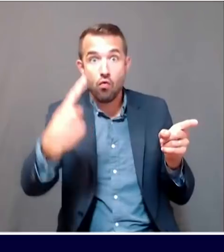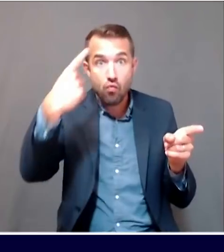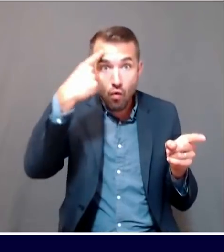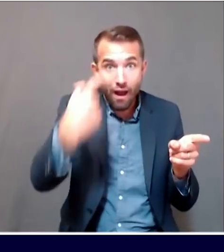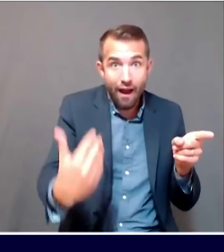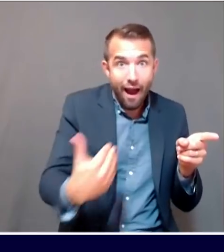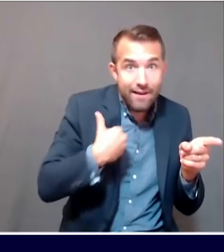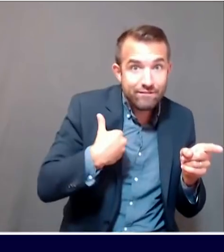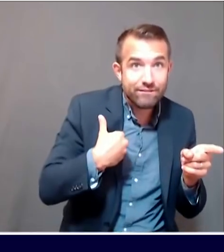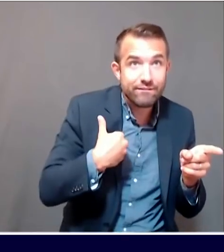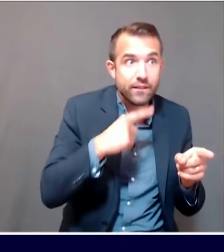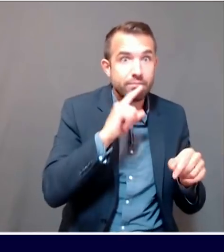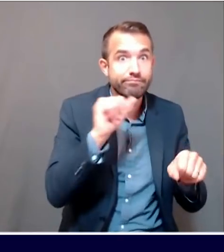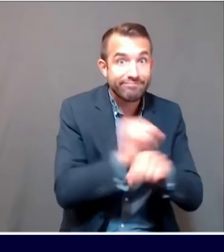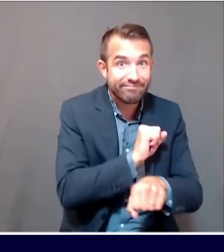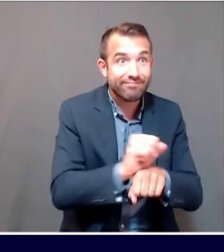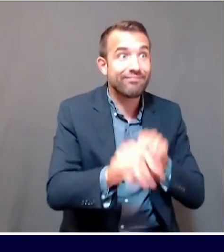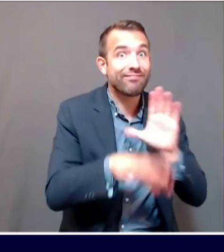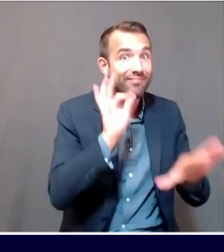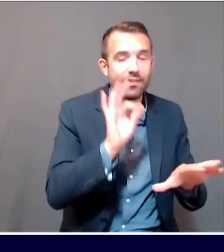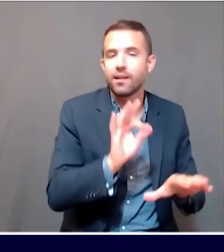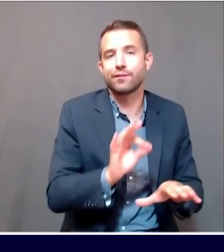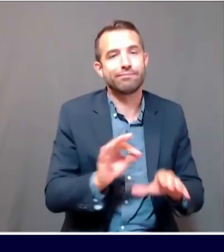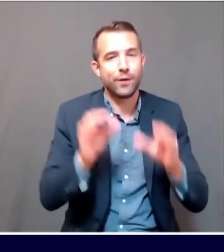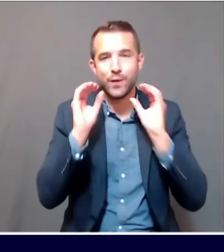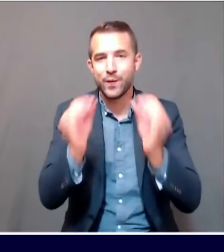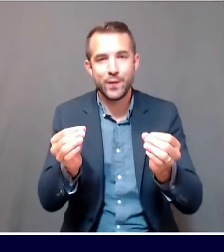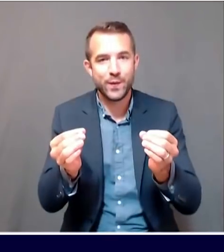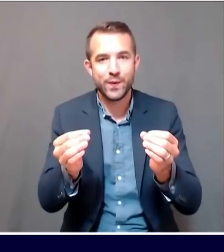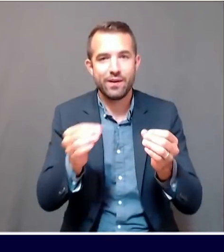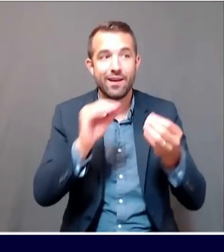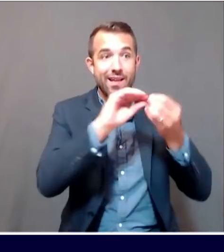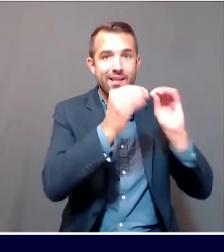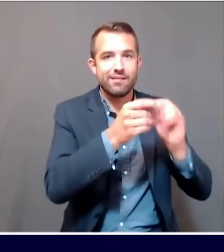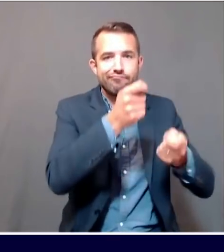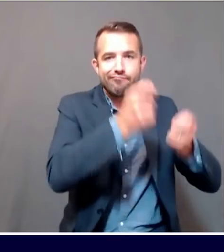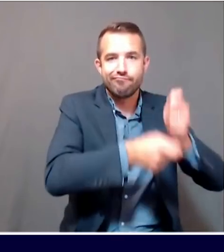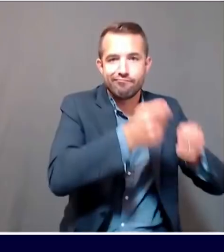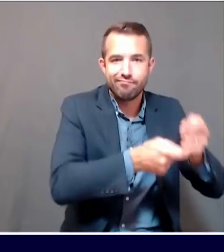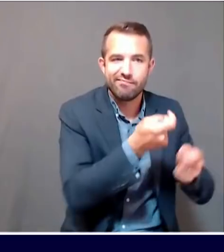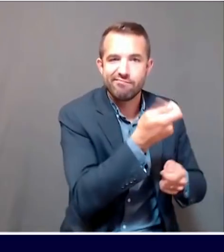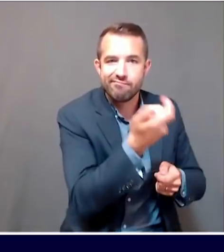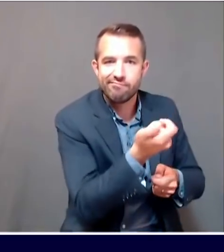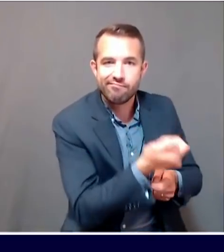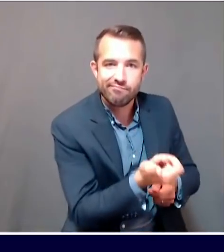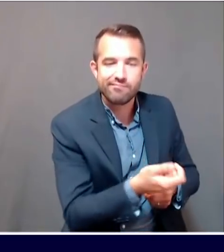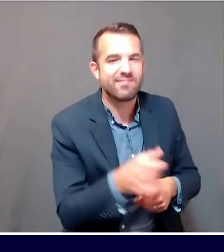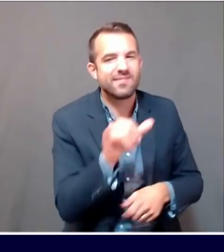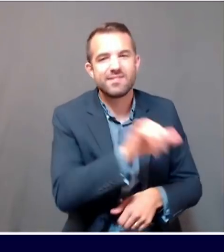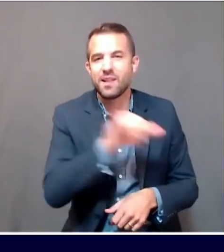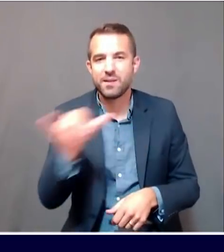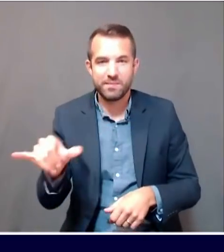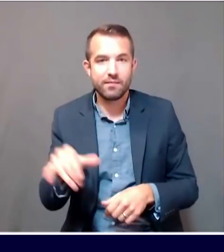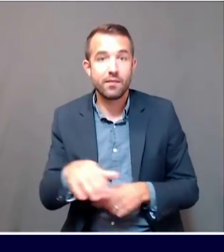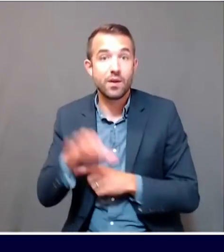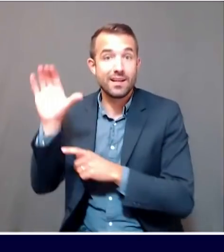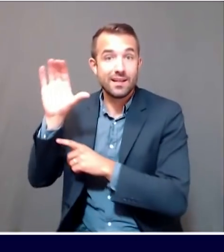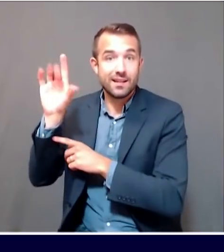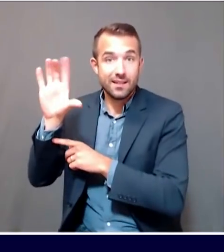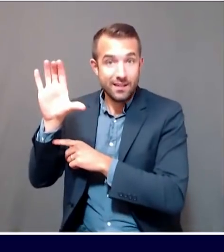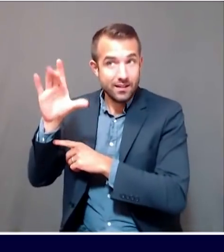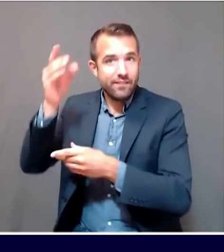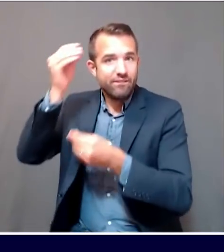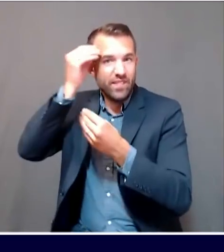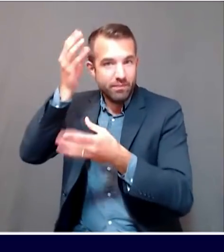how dynamic outbreak situations are. The information that gets reported to Maine CDC on Monday may change